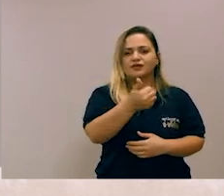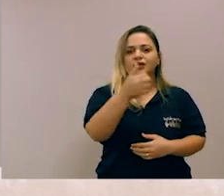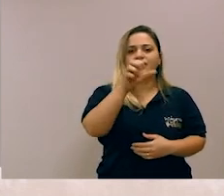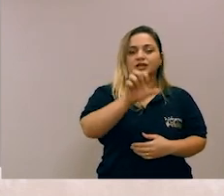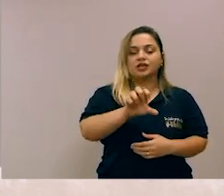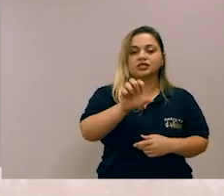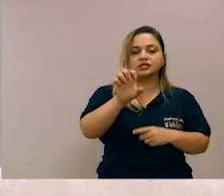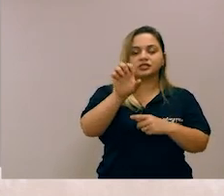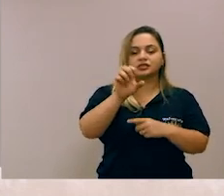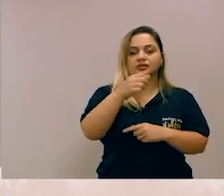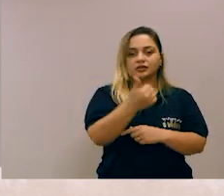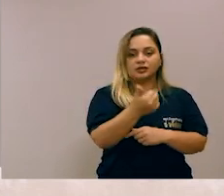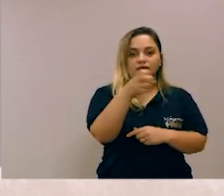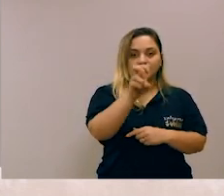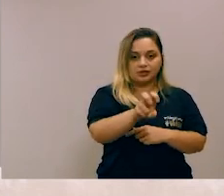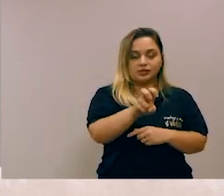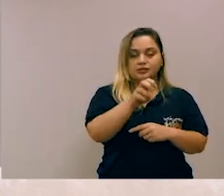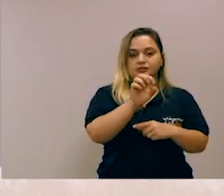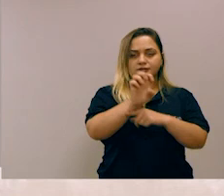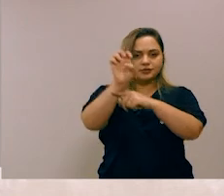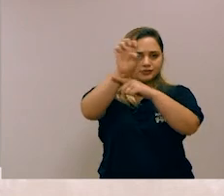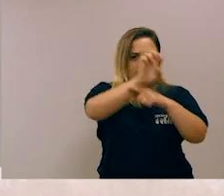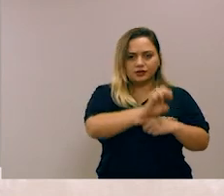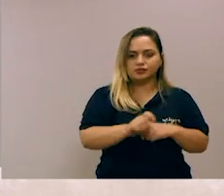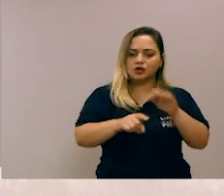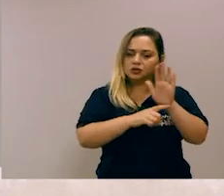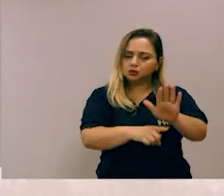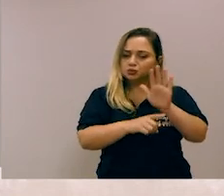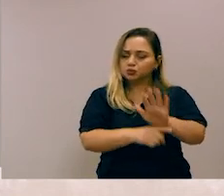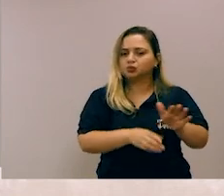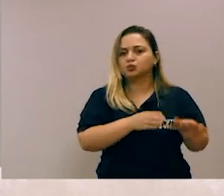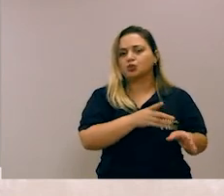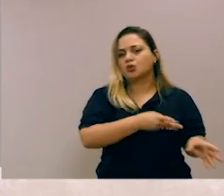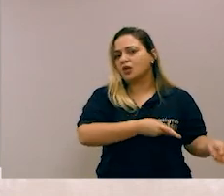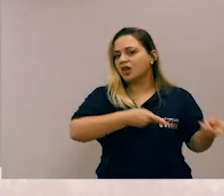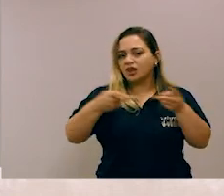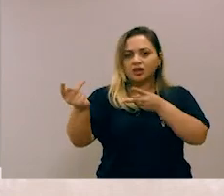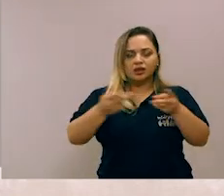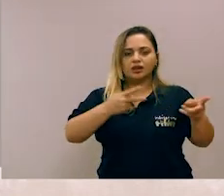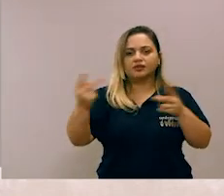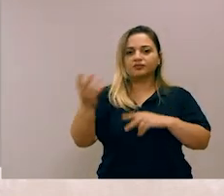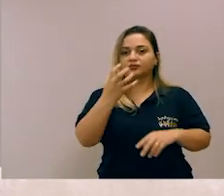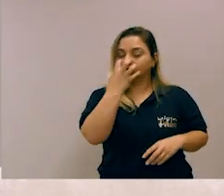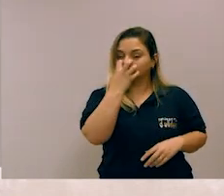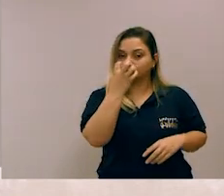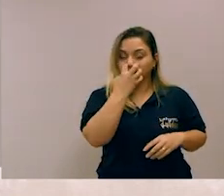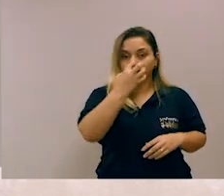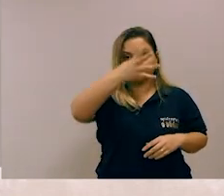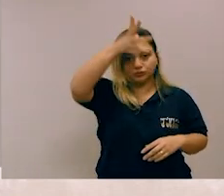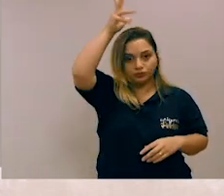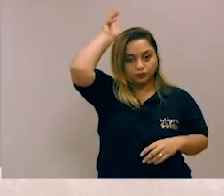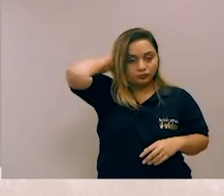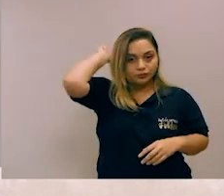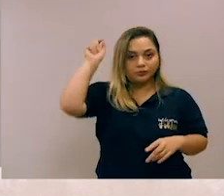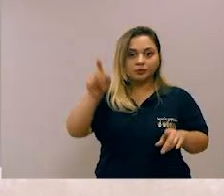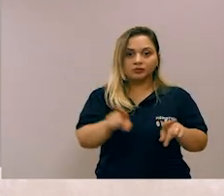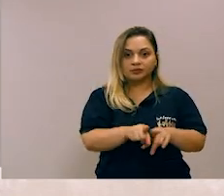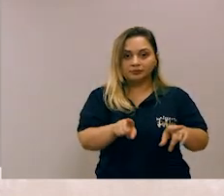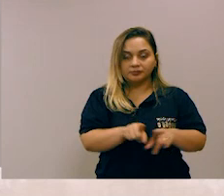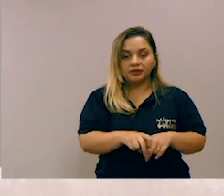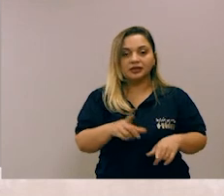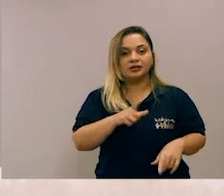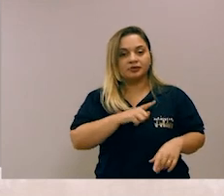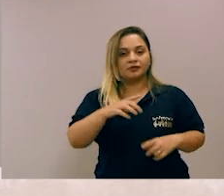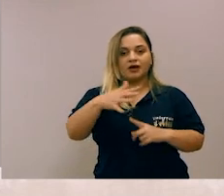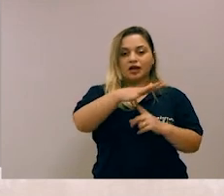over 15 states in Brazil, they shared, they lent their dogs to us. And so it was not